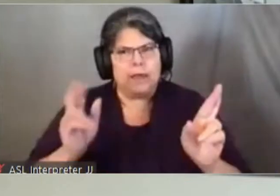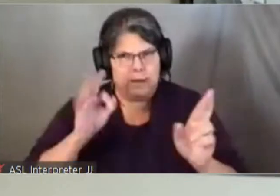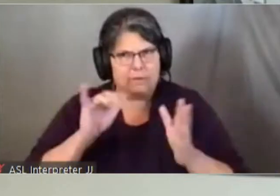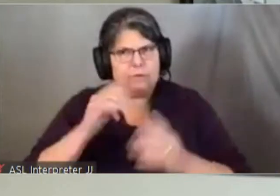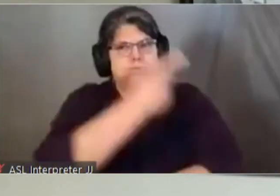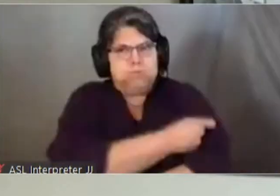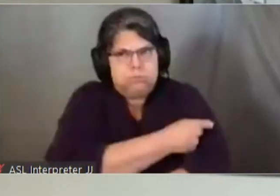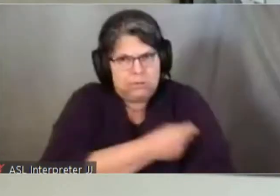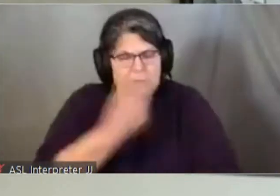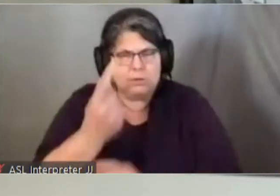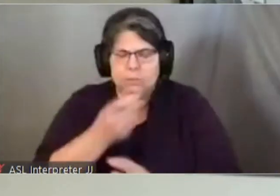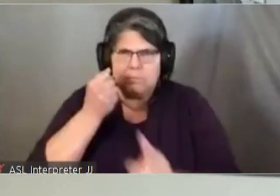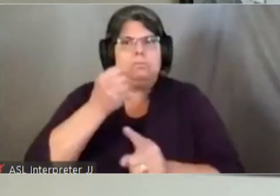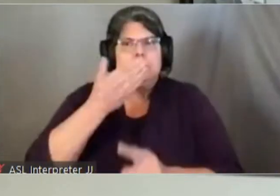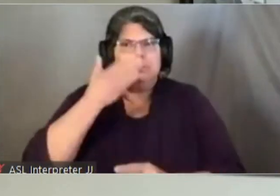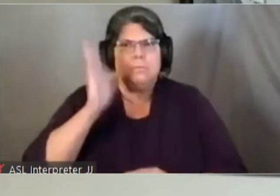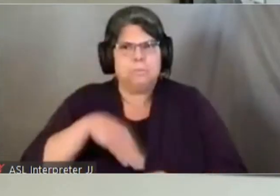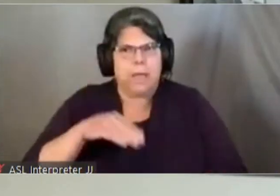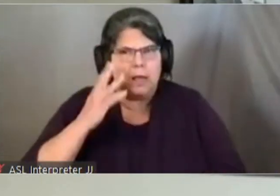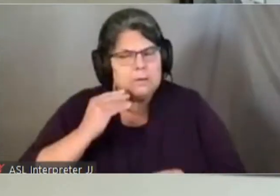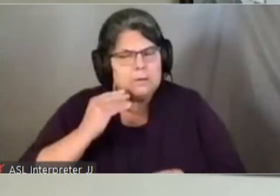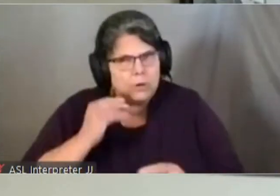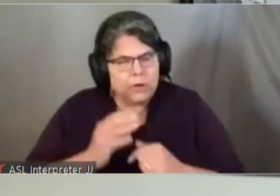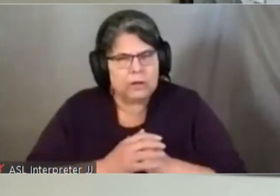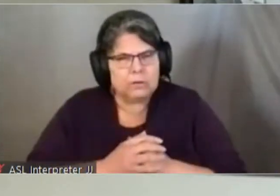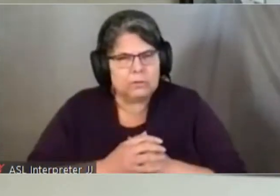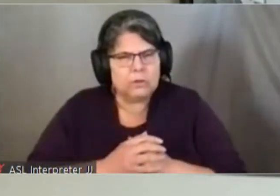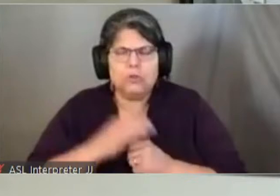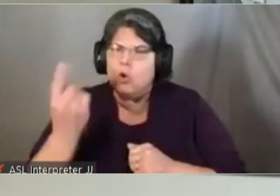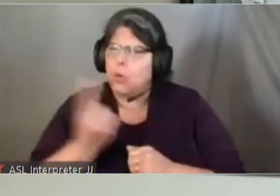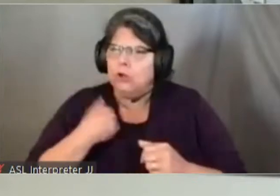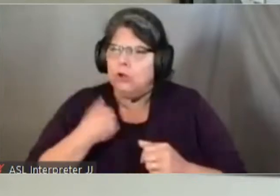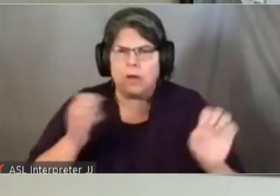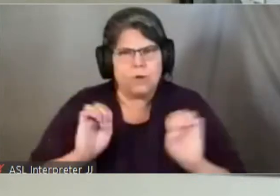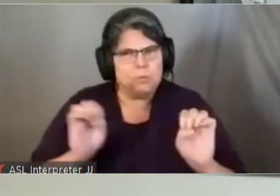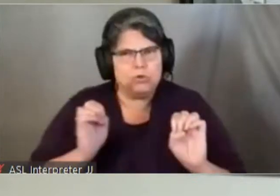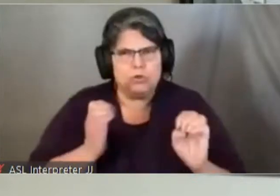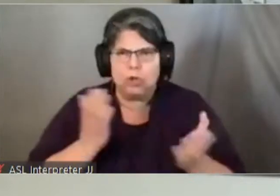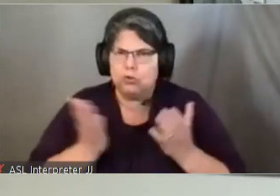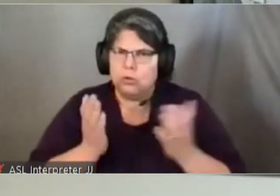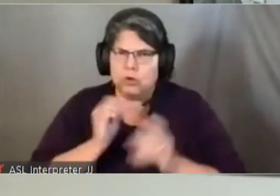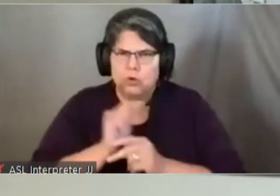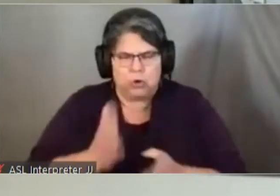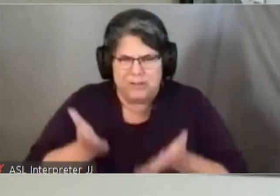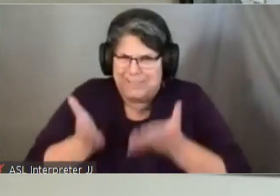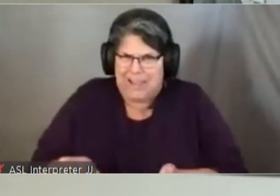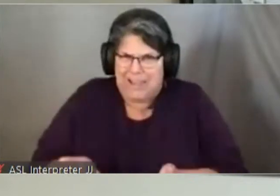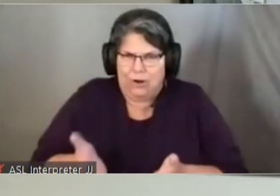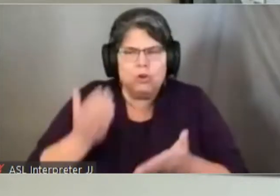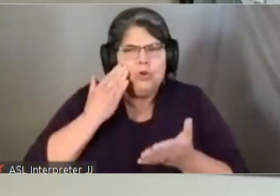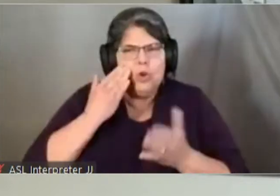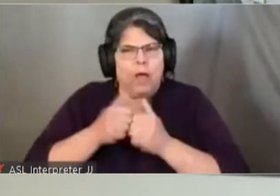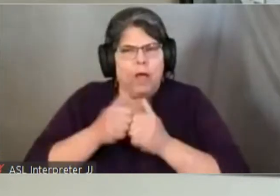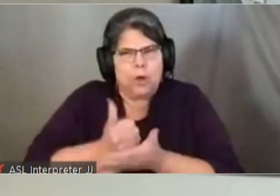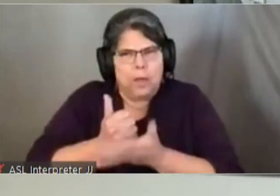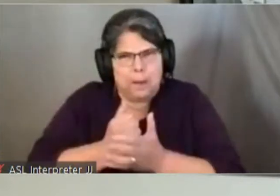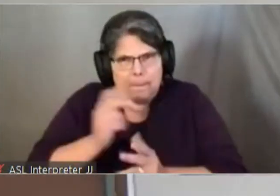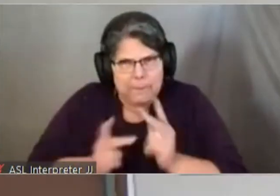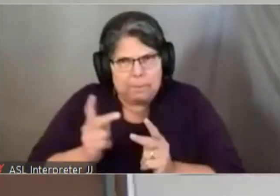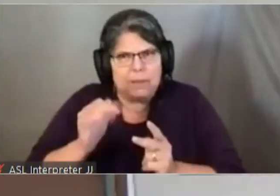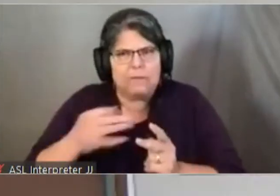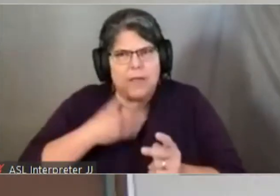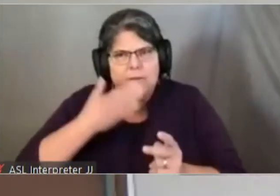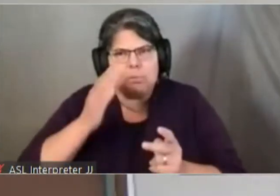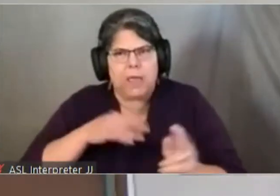vaccine event, we have emergency service workers who can deal with anaphylaxis if we need to. Thank